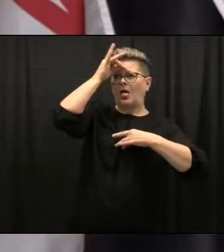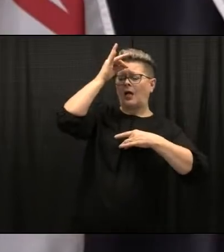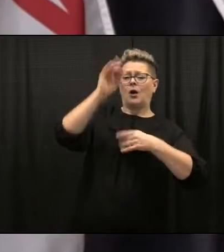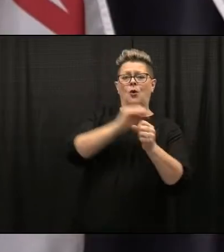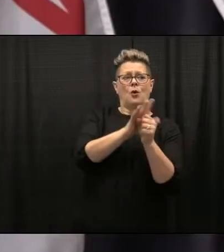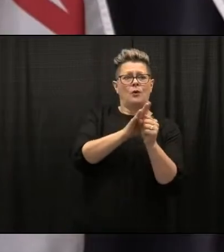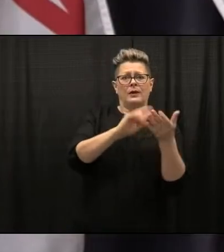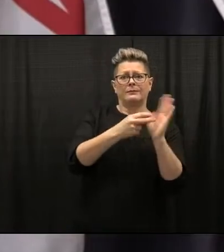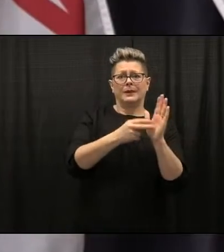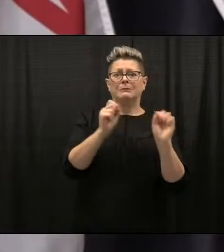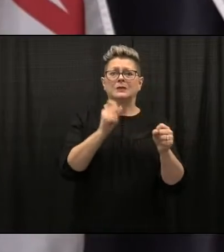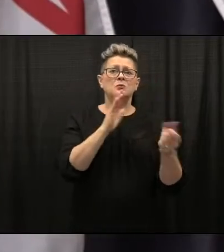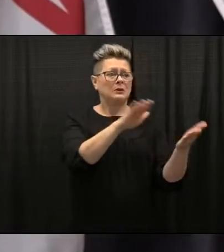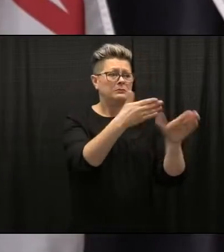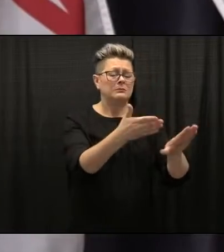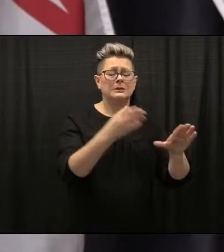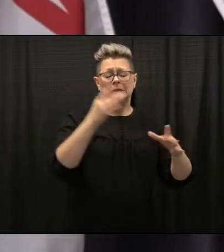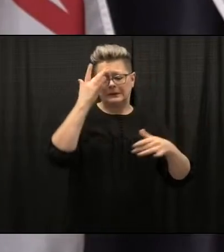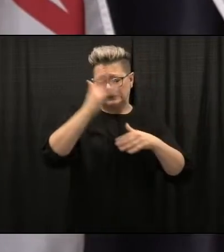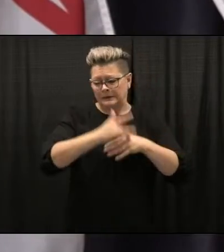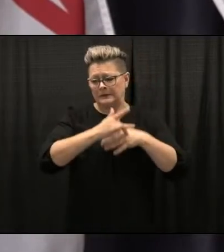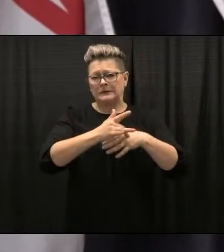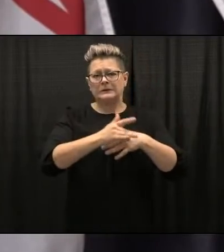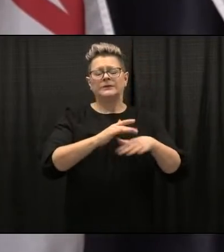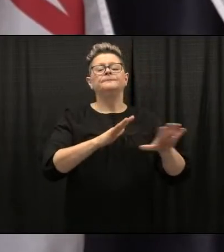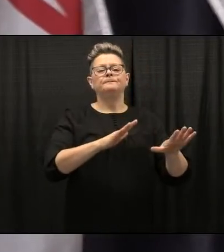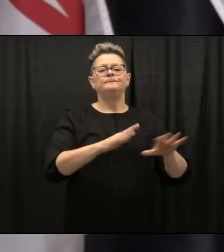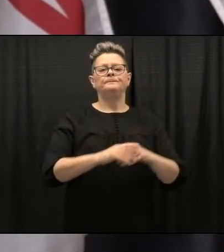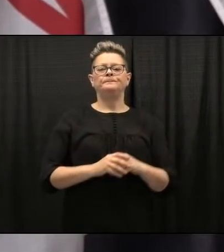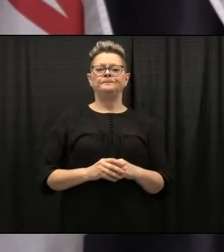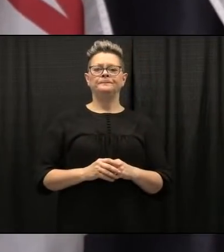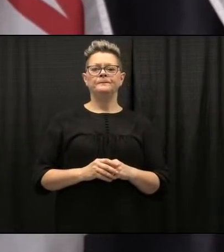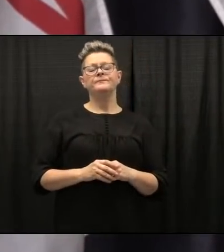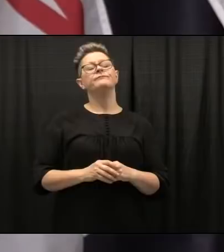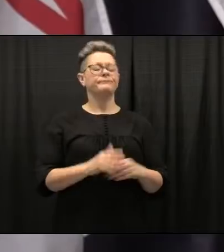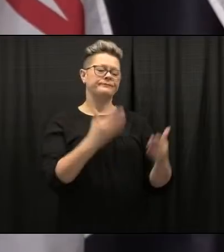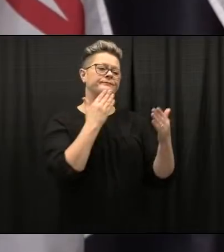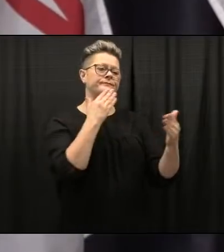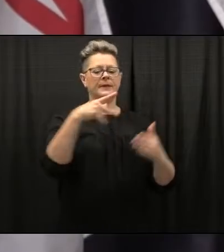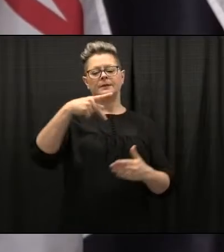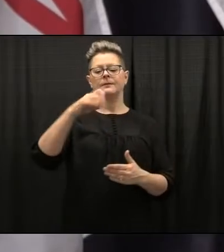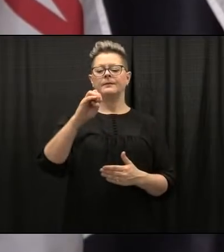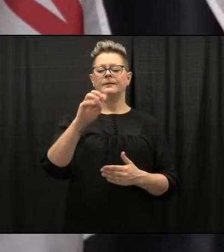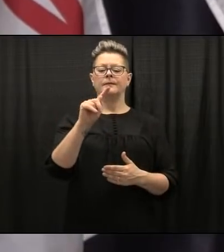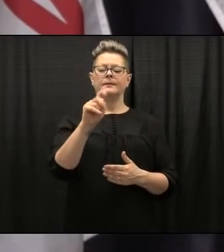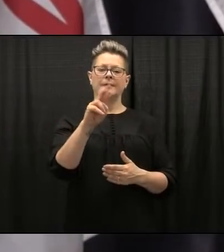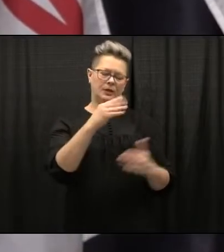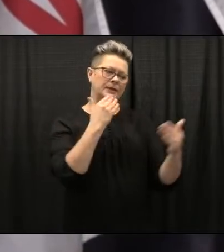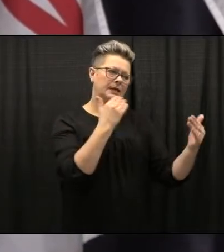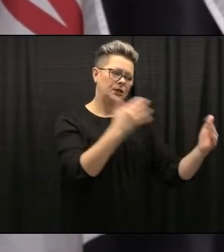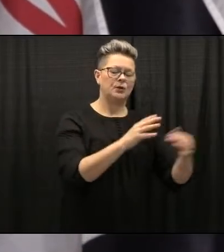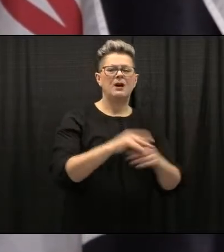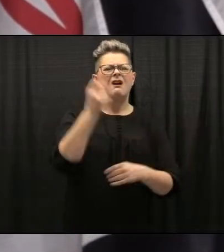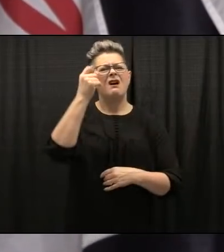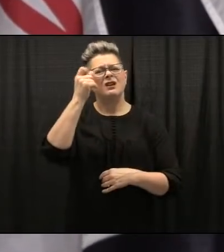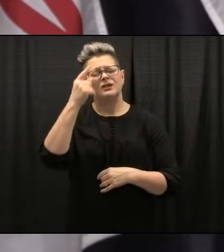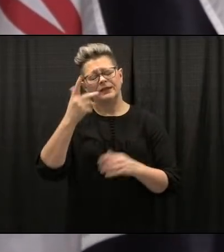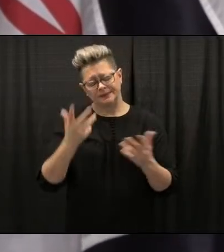So thanks, Peter. I think what we have to remember is that we aren't going to be able to